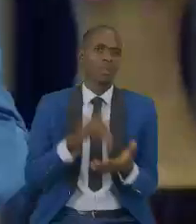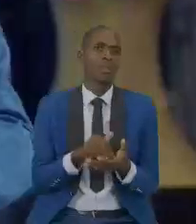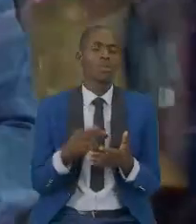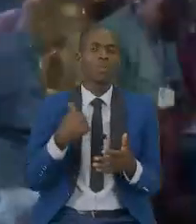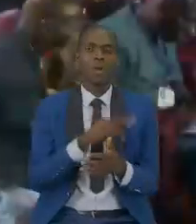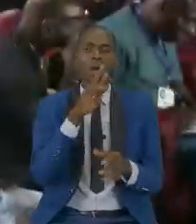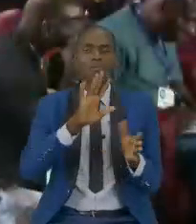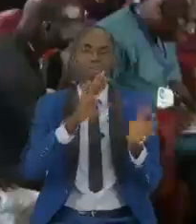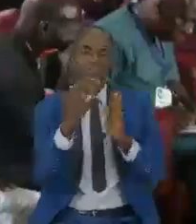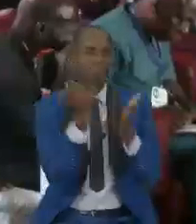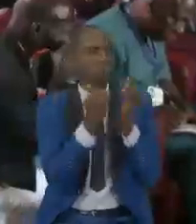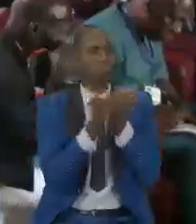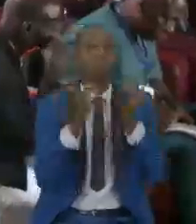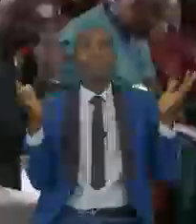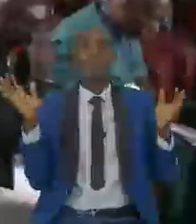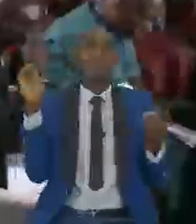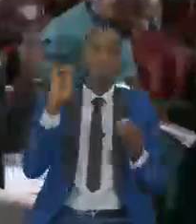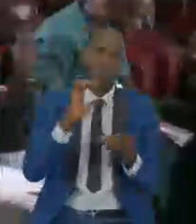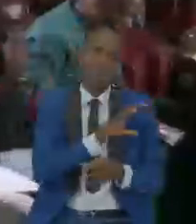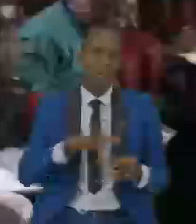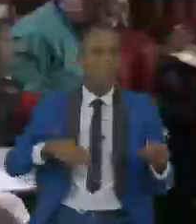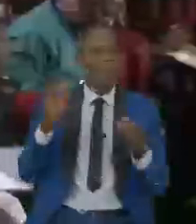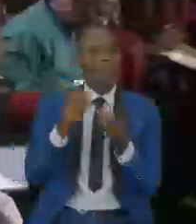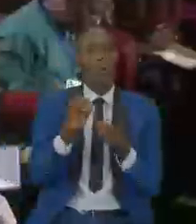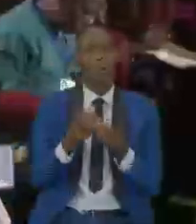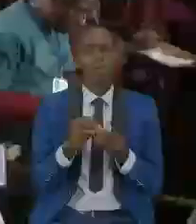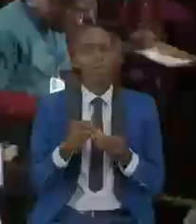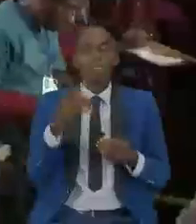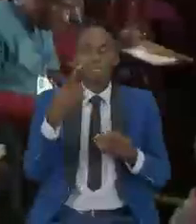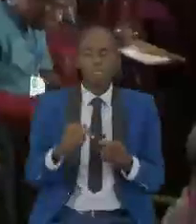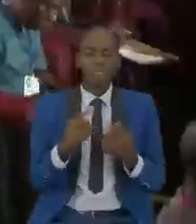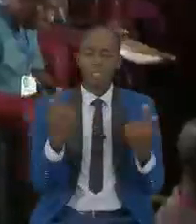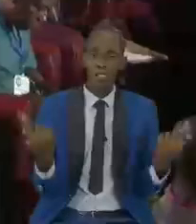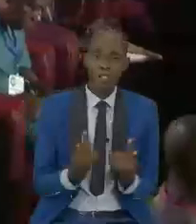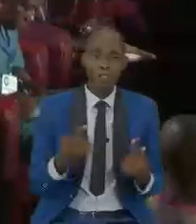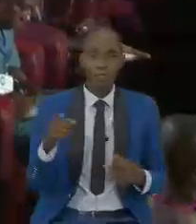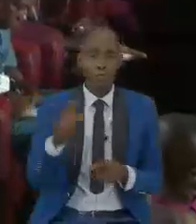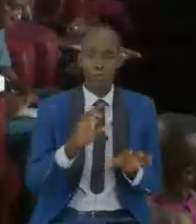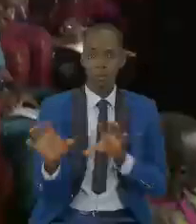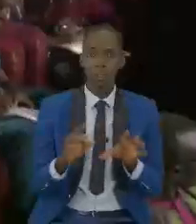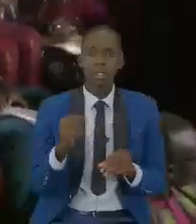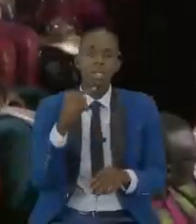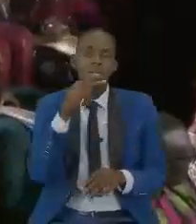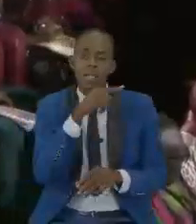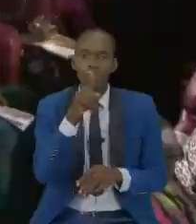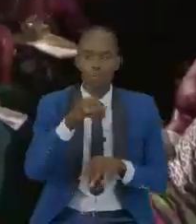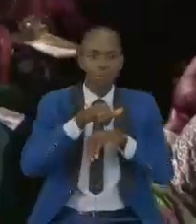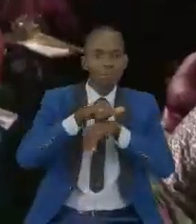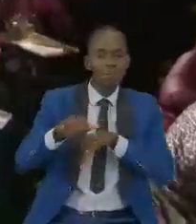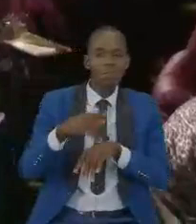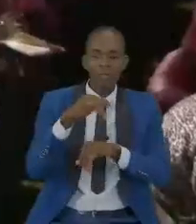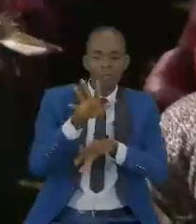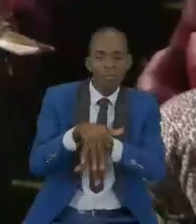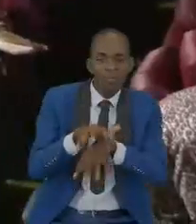it's sorrowful. The sin that you commit, the lie that you tell, the deception you